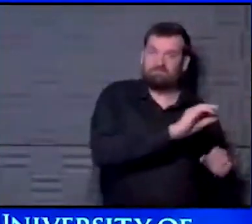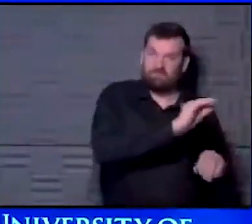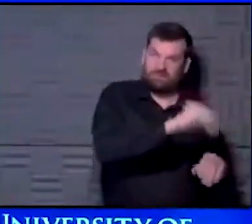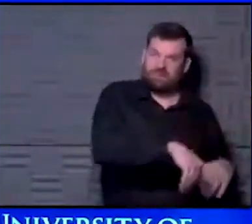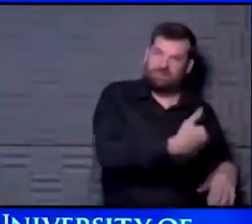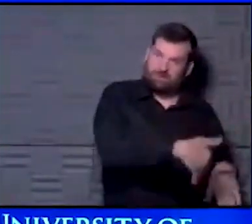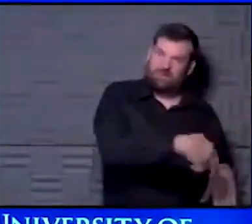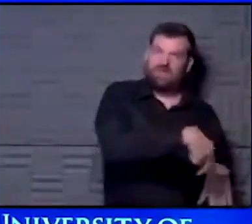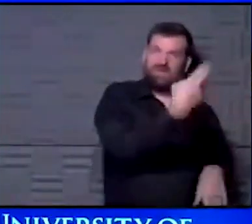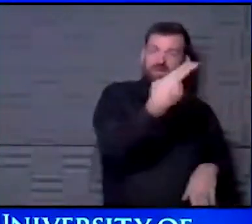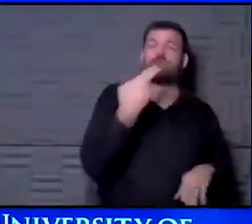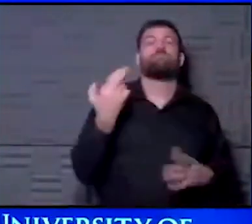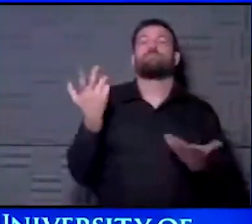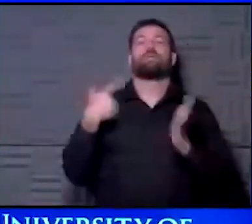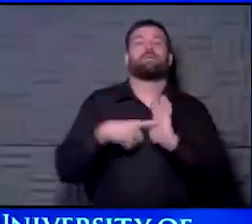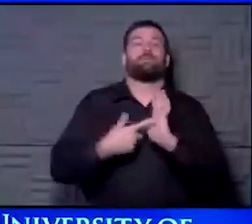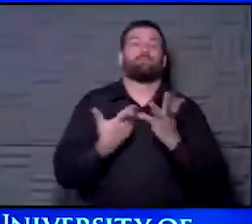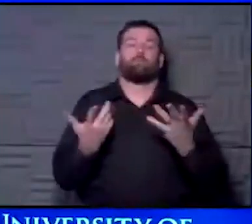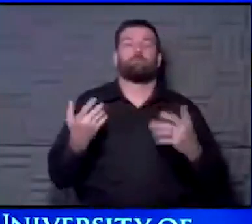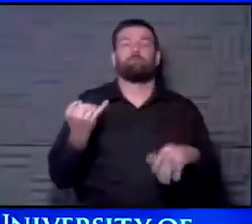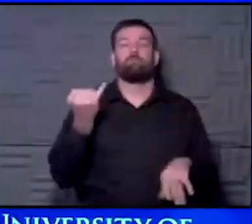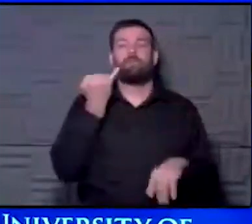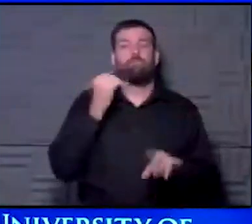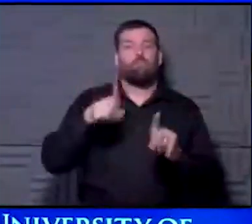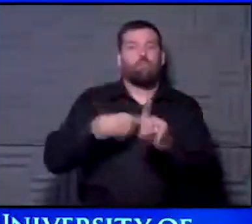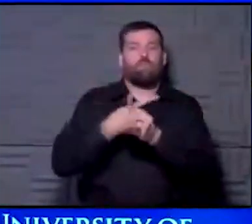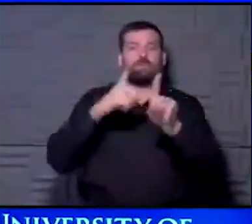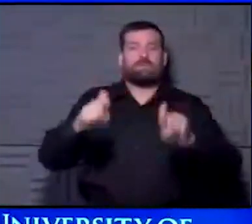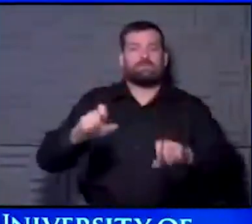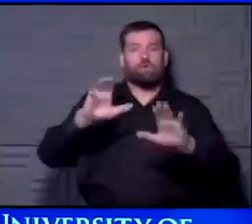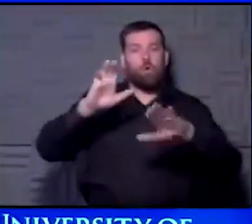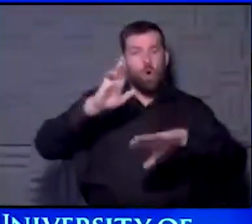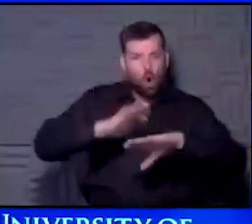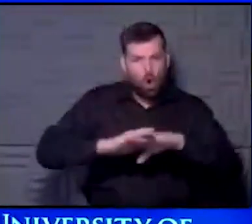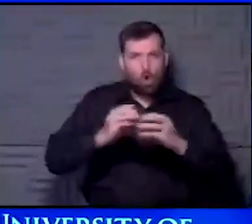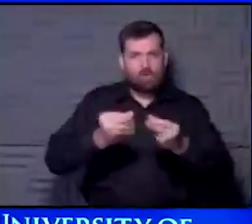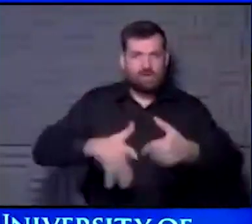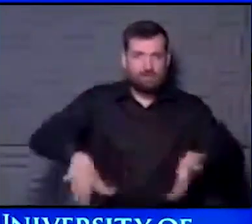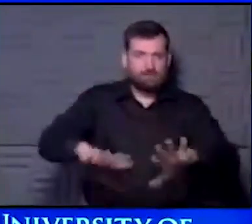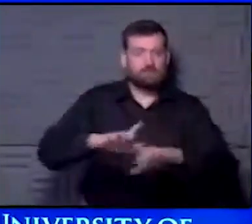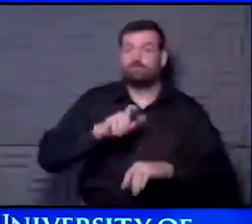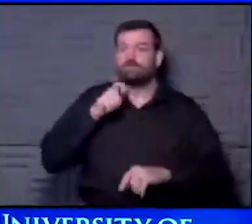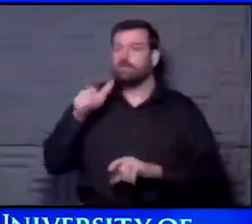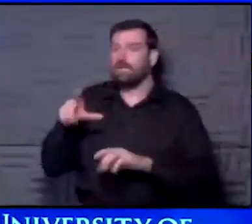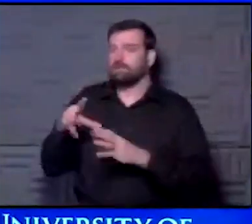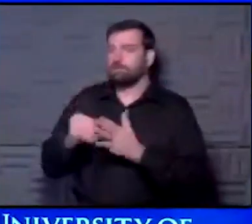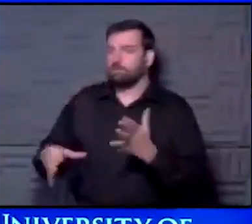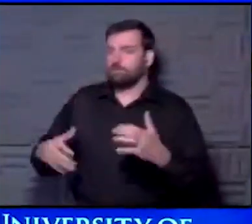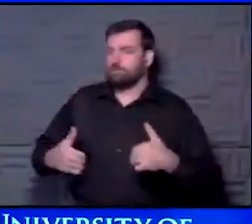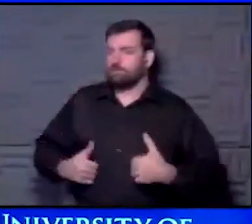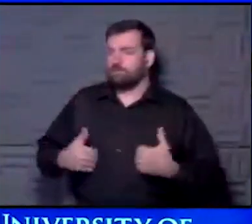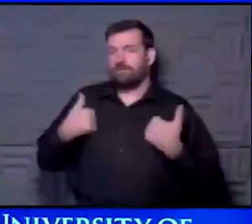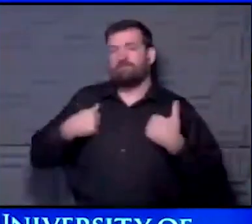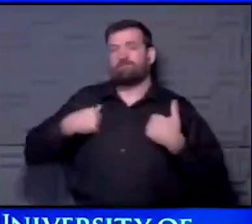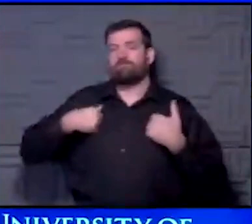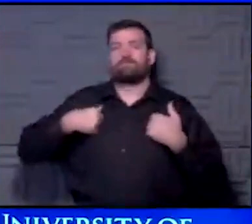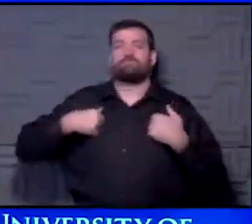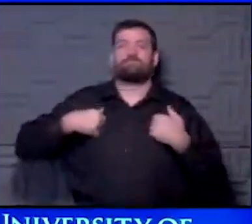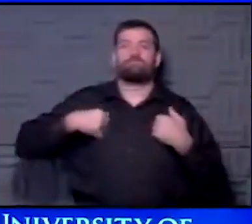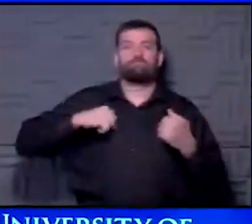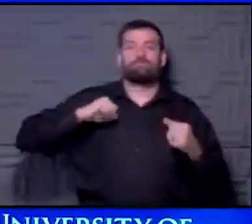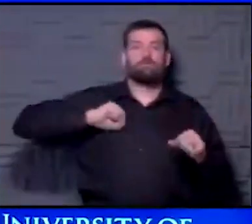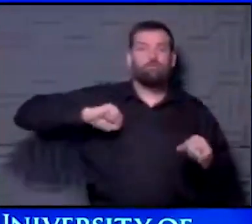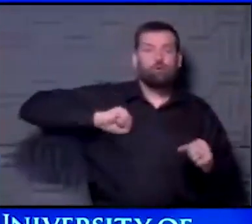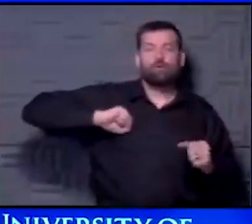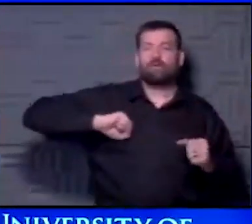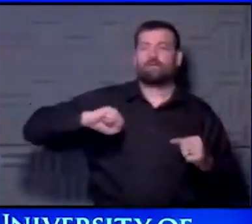test a small group, let's say I'm only testing on-campus students and not students who are living off-campus in Greek or sorority houses or